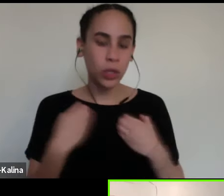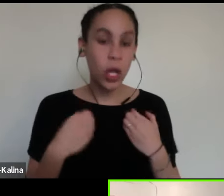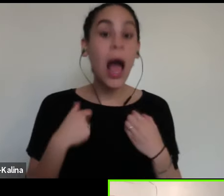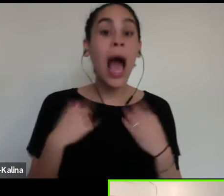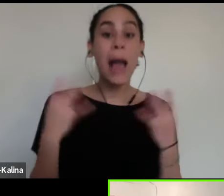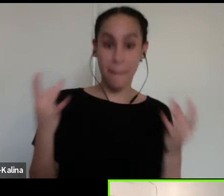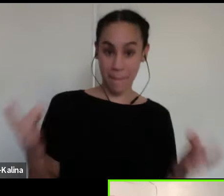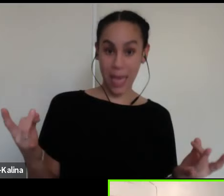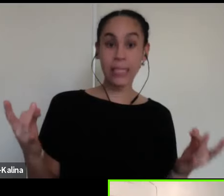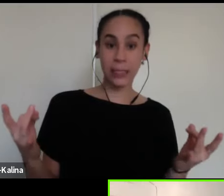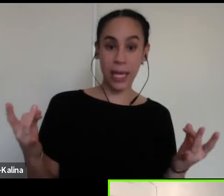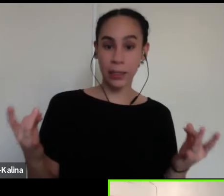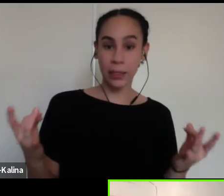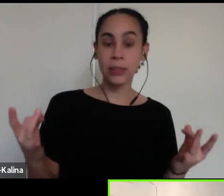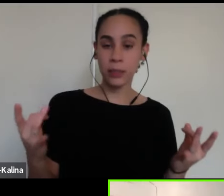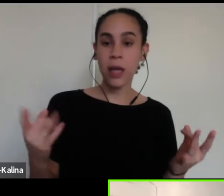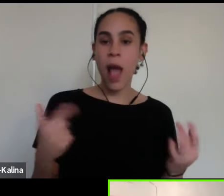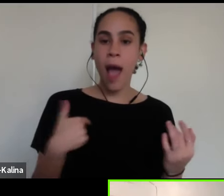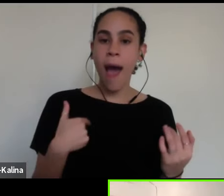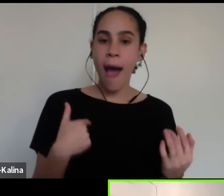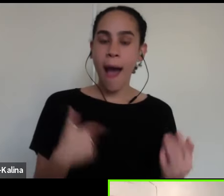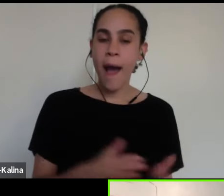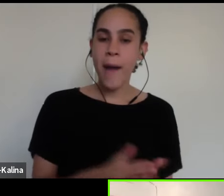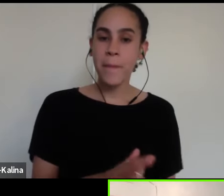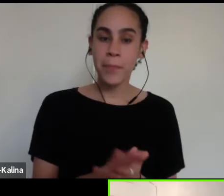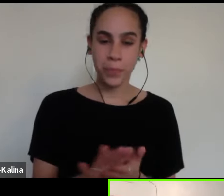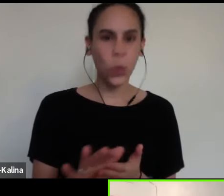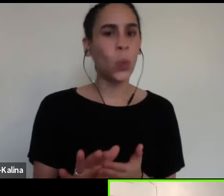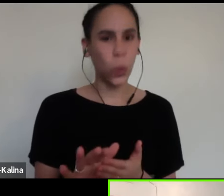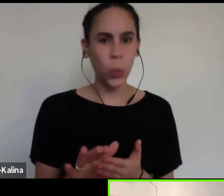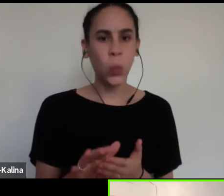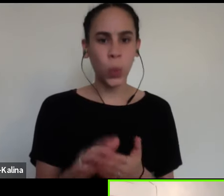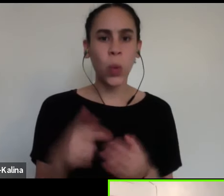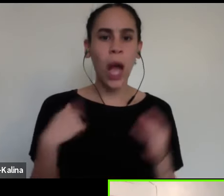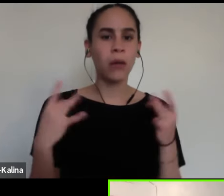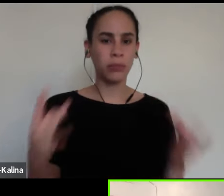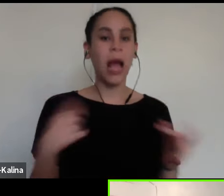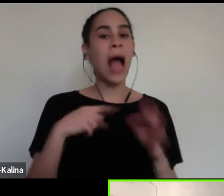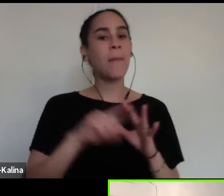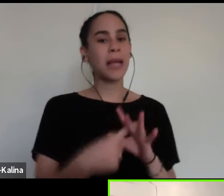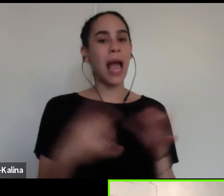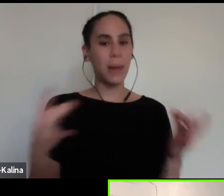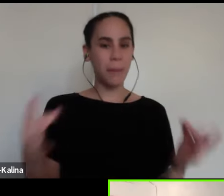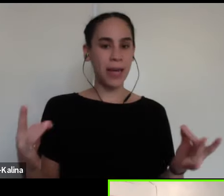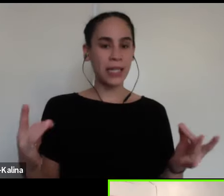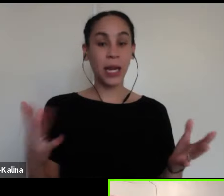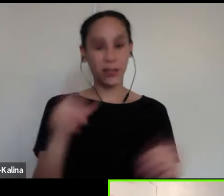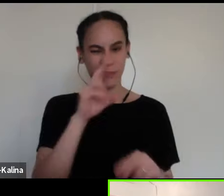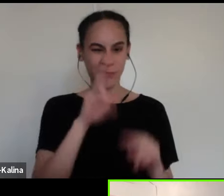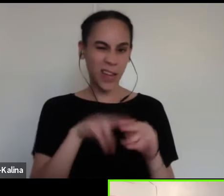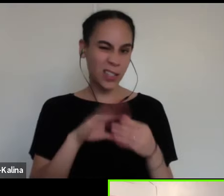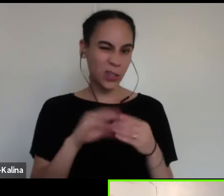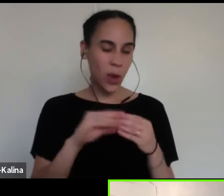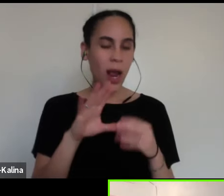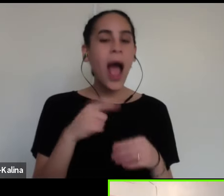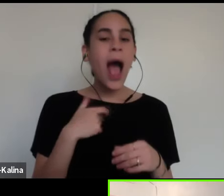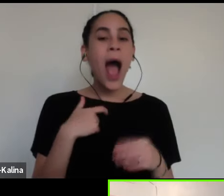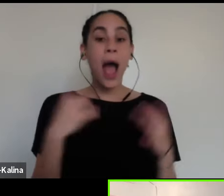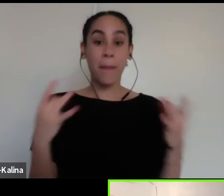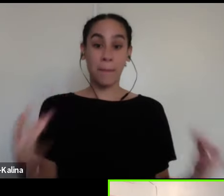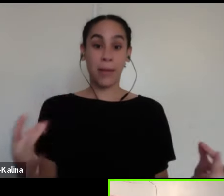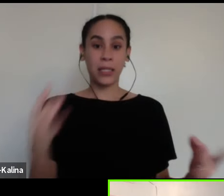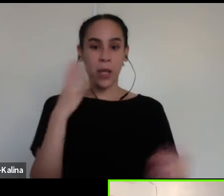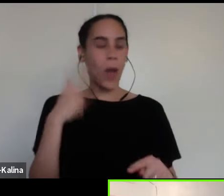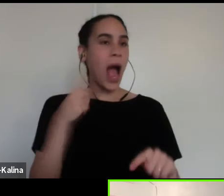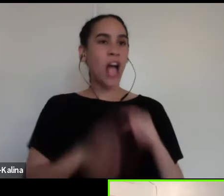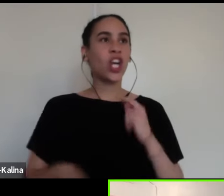a pretty avid meditator. I actually began meditating, just fun story. I began meditating because I couldn't deal with sitting